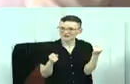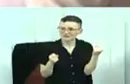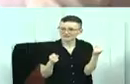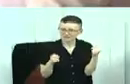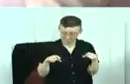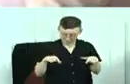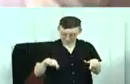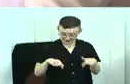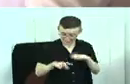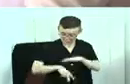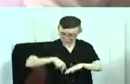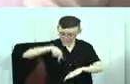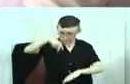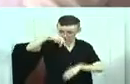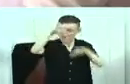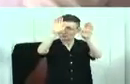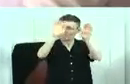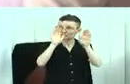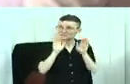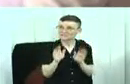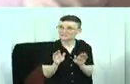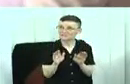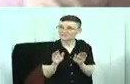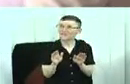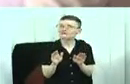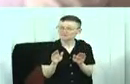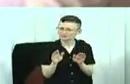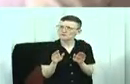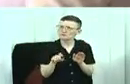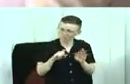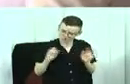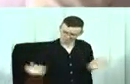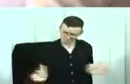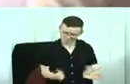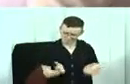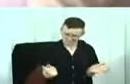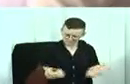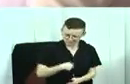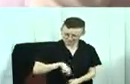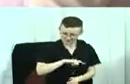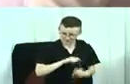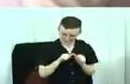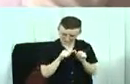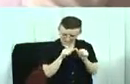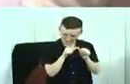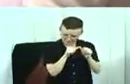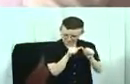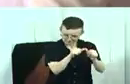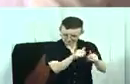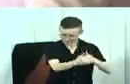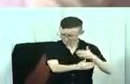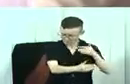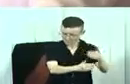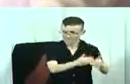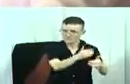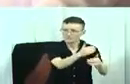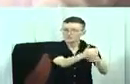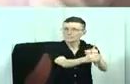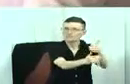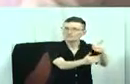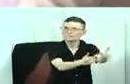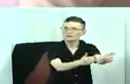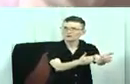Sunday encourage us to continue to move forward, to be open to your leading, so that as